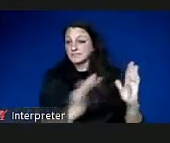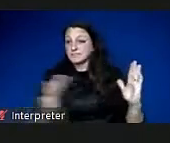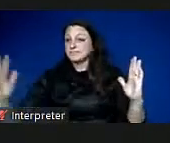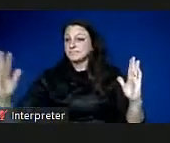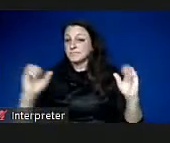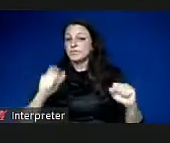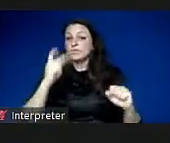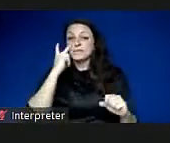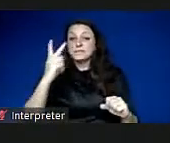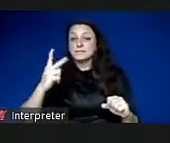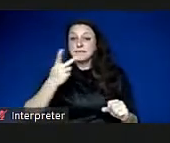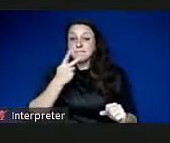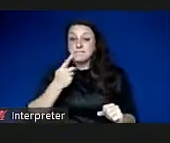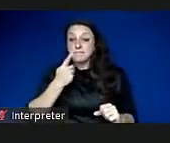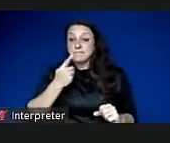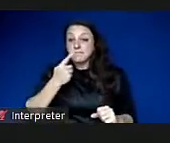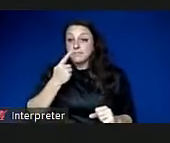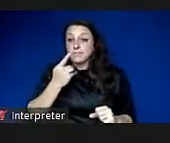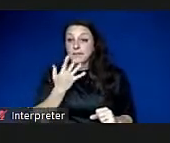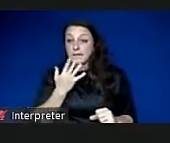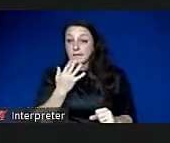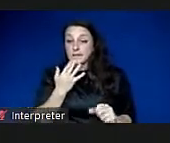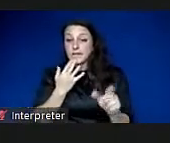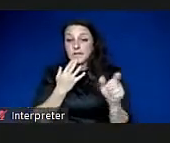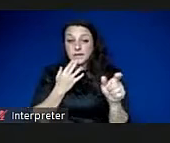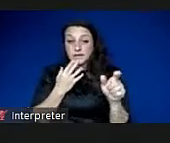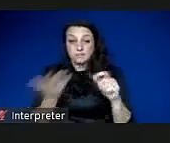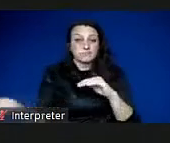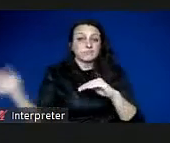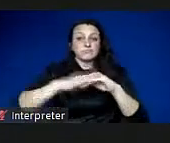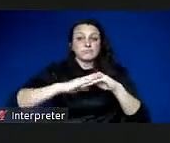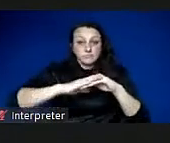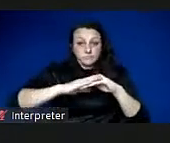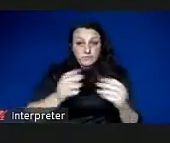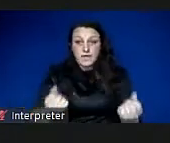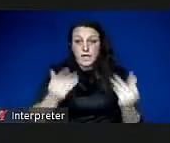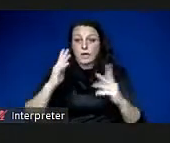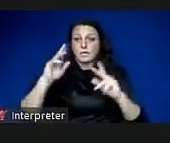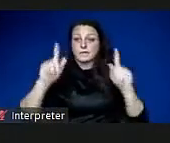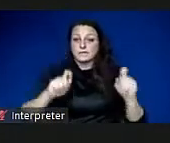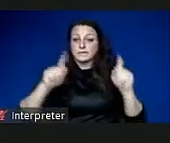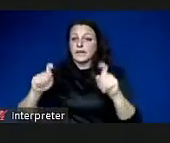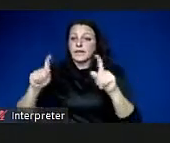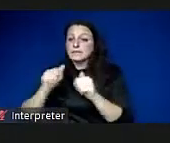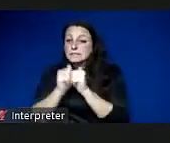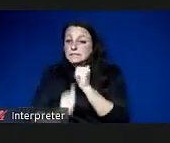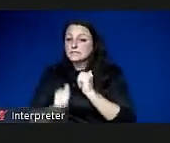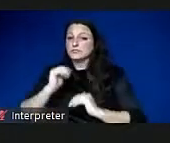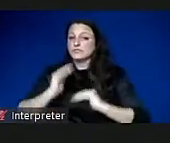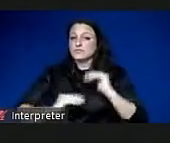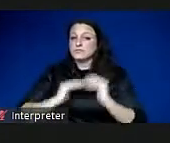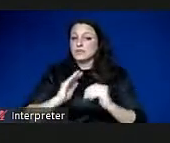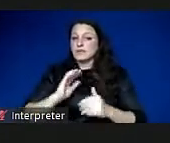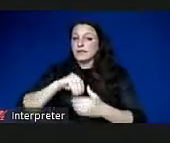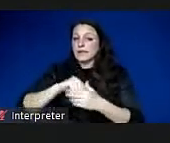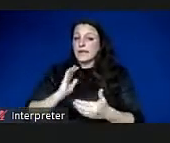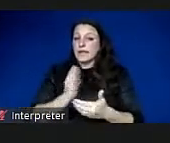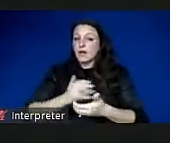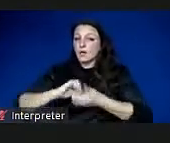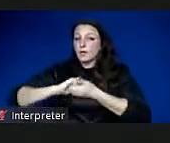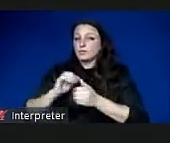in pink that we really saw a big increase in testing at these facilities in our partnership with